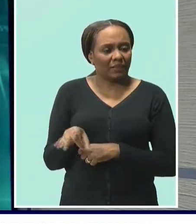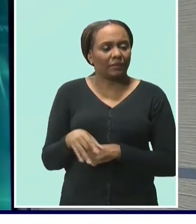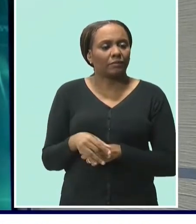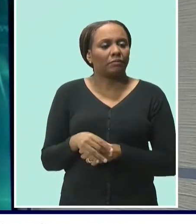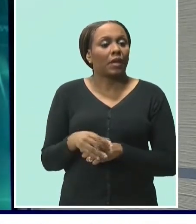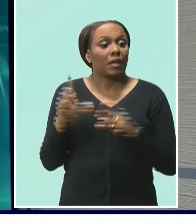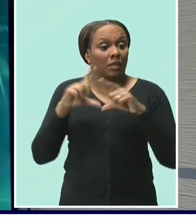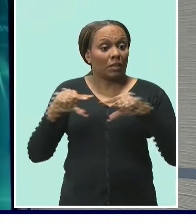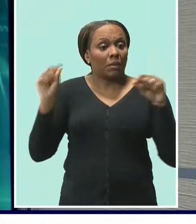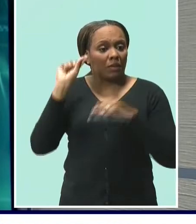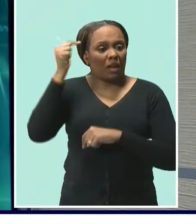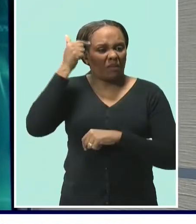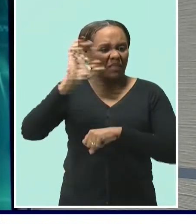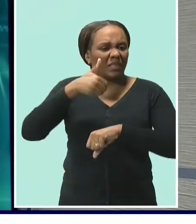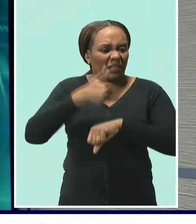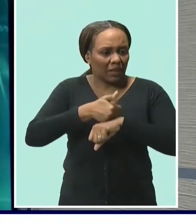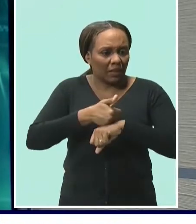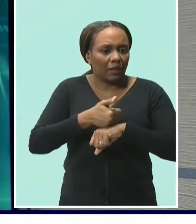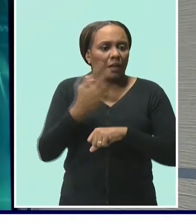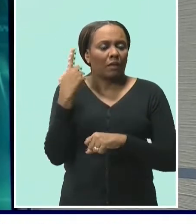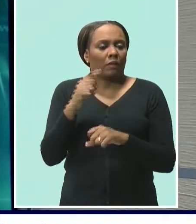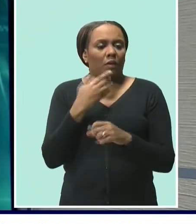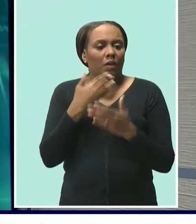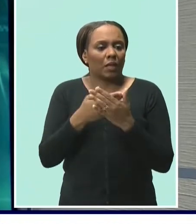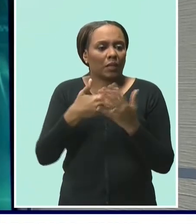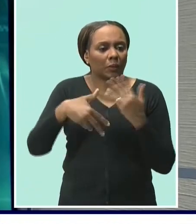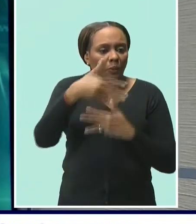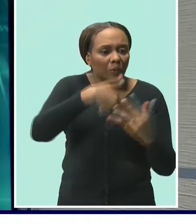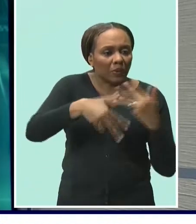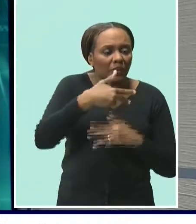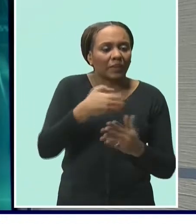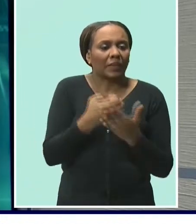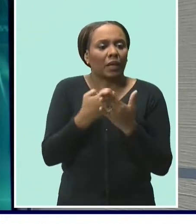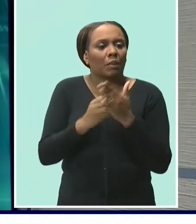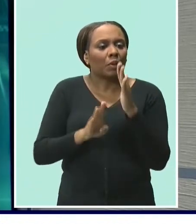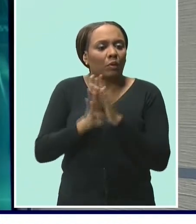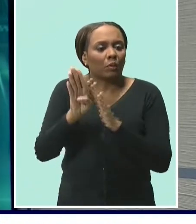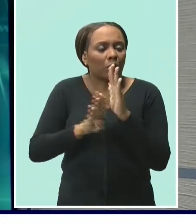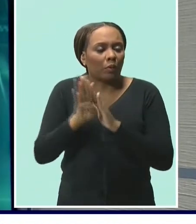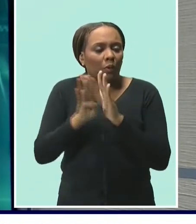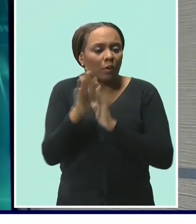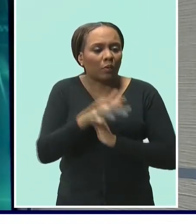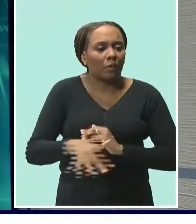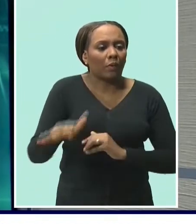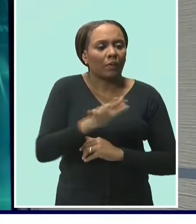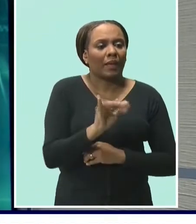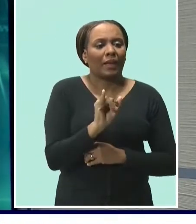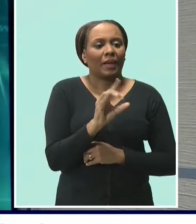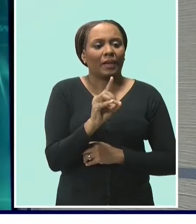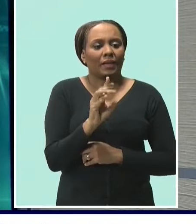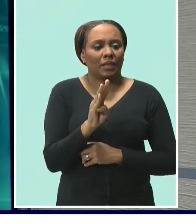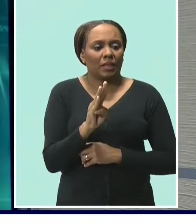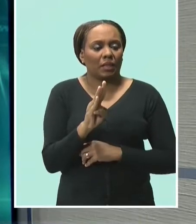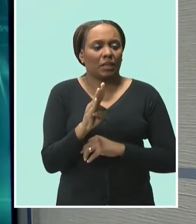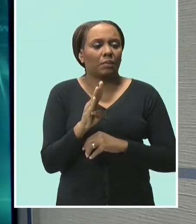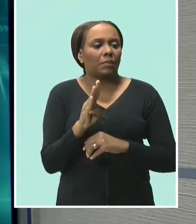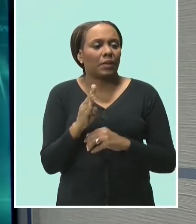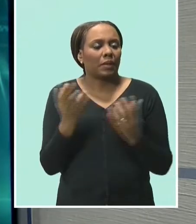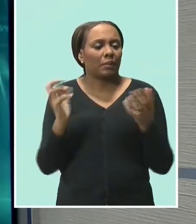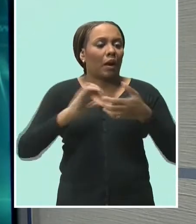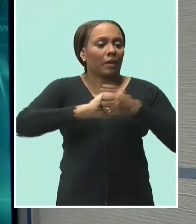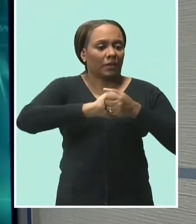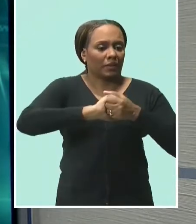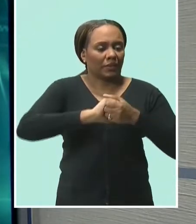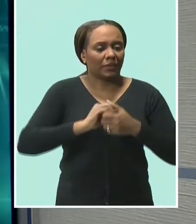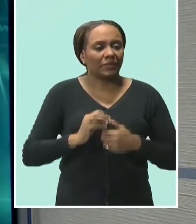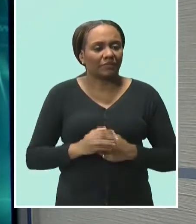1988, by the Japanese government to foster social and economic growth throughout the IDB's borrowing member countries.